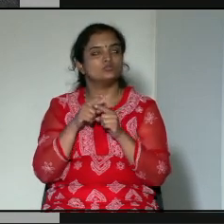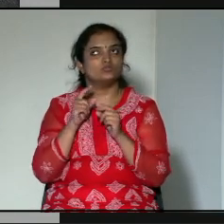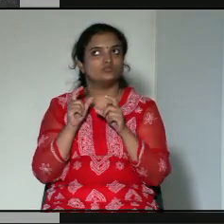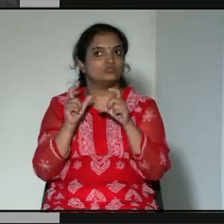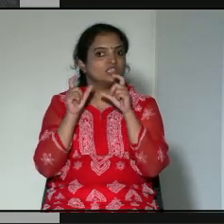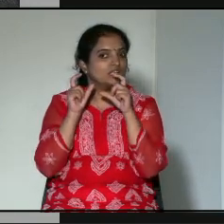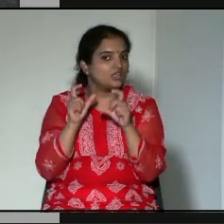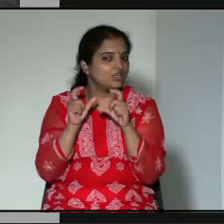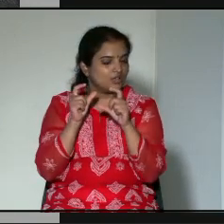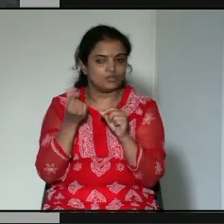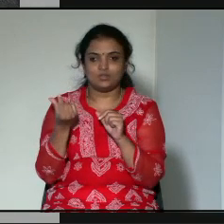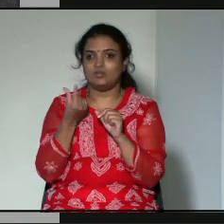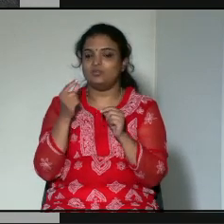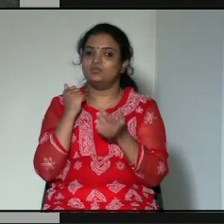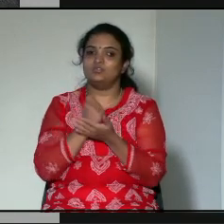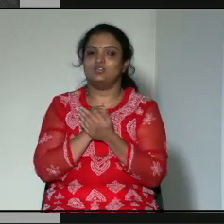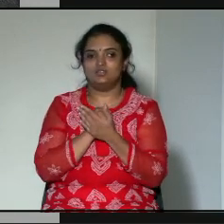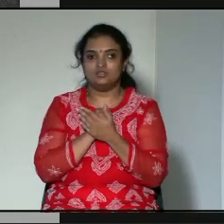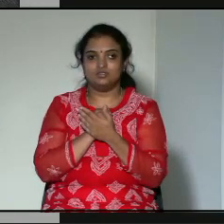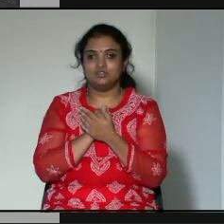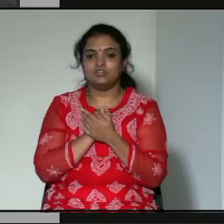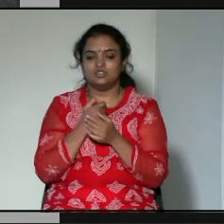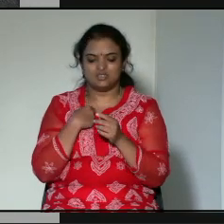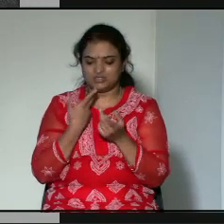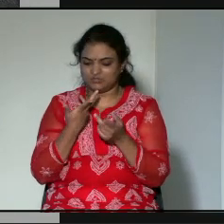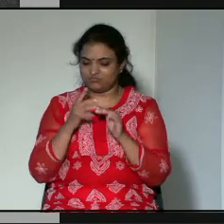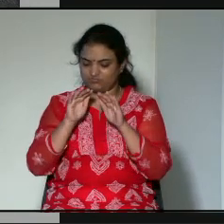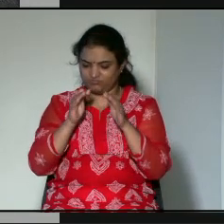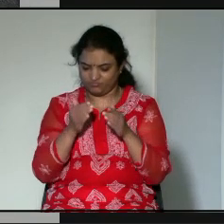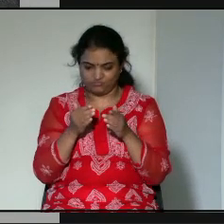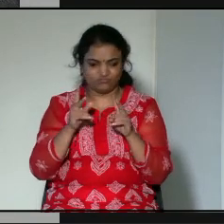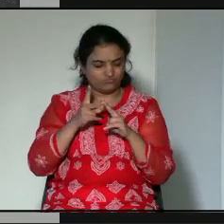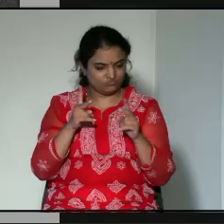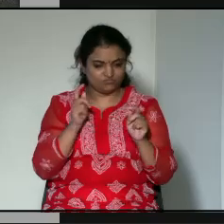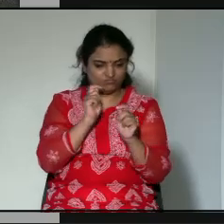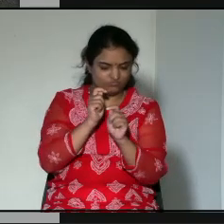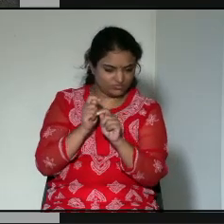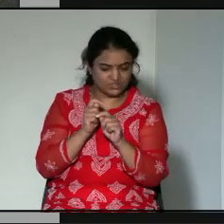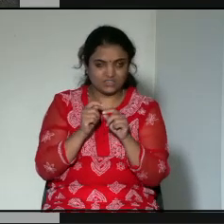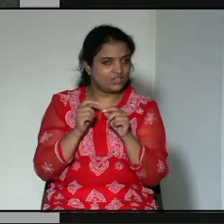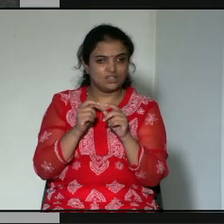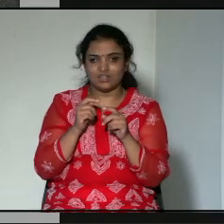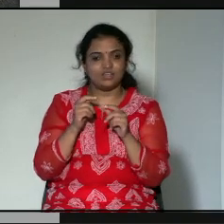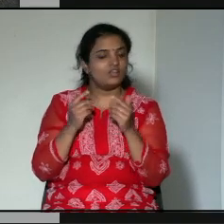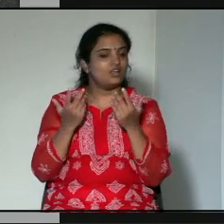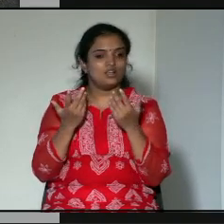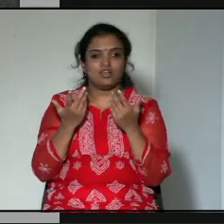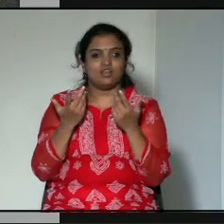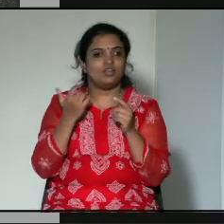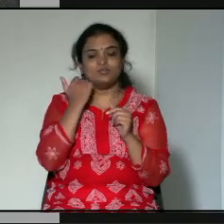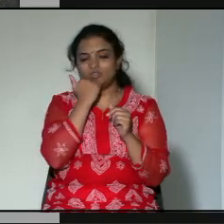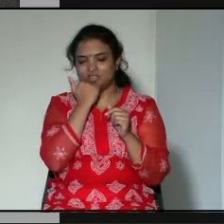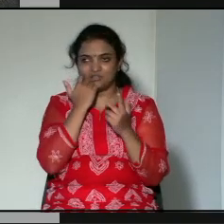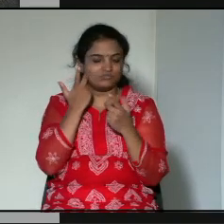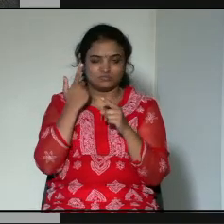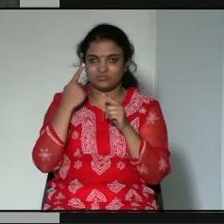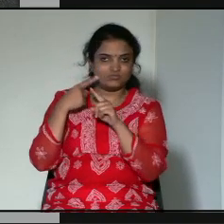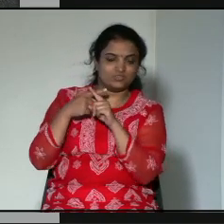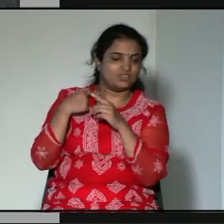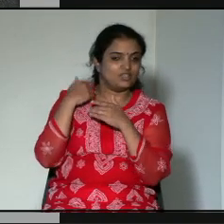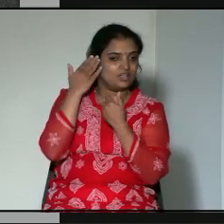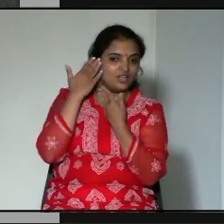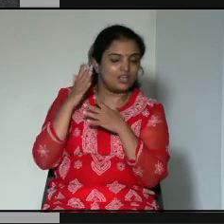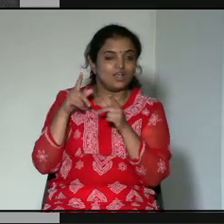care. With each of her metalwork emerging out of the mold, with or without flaws, Meera Mukherjee was